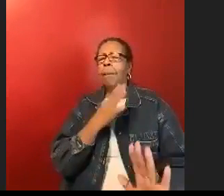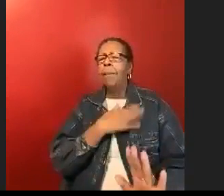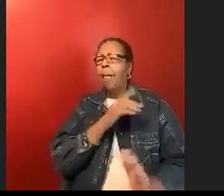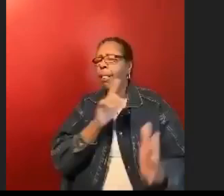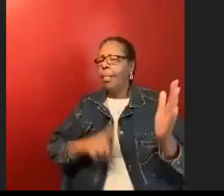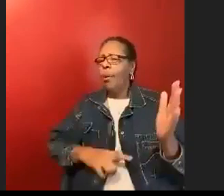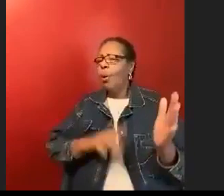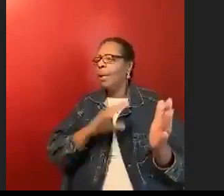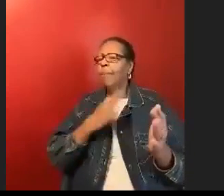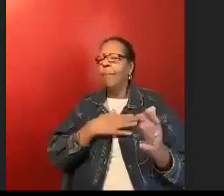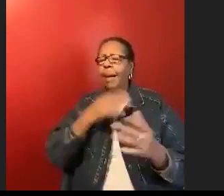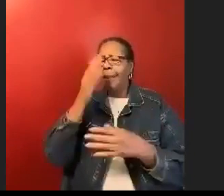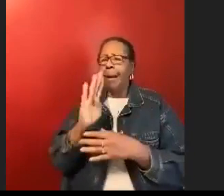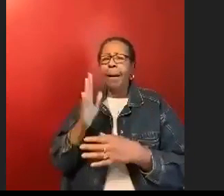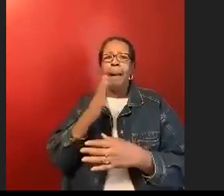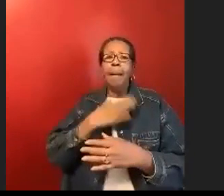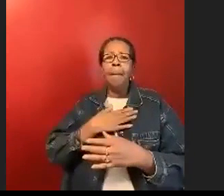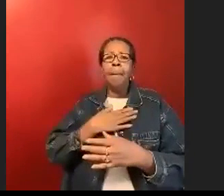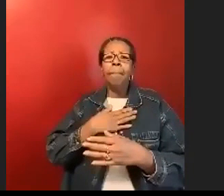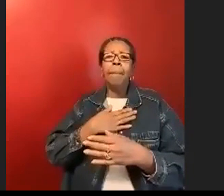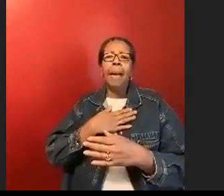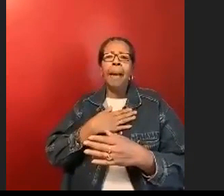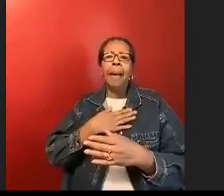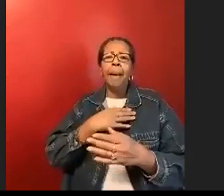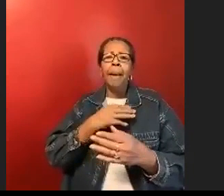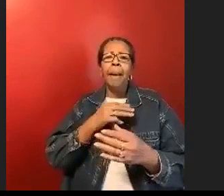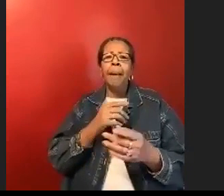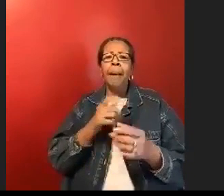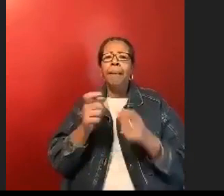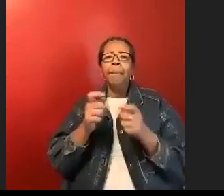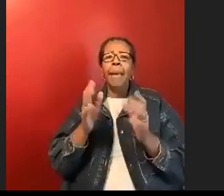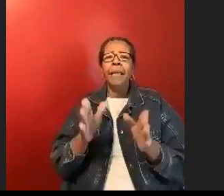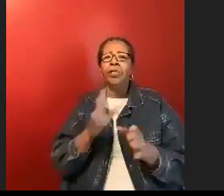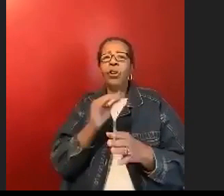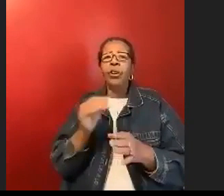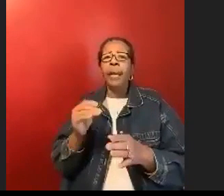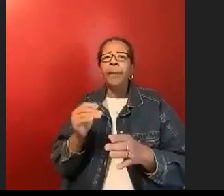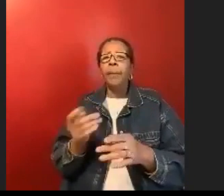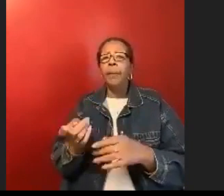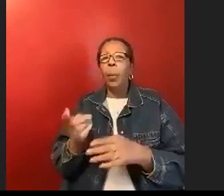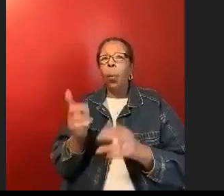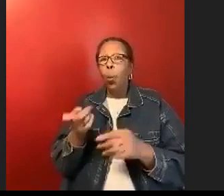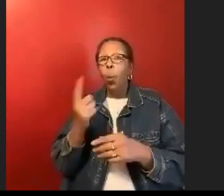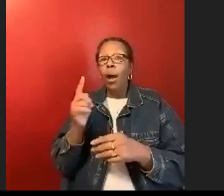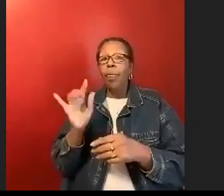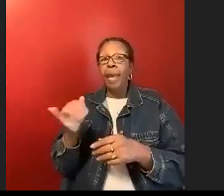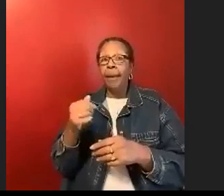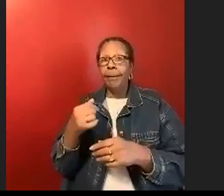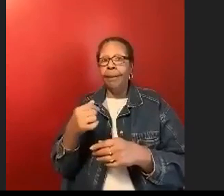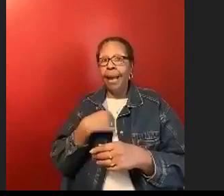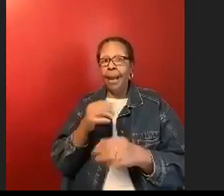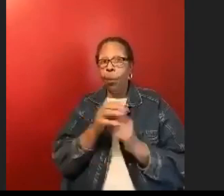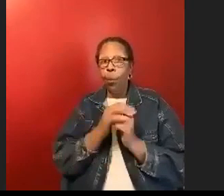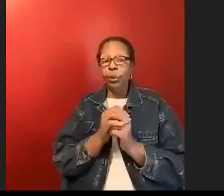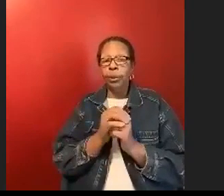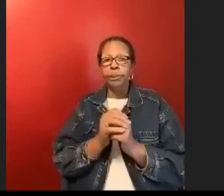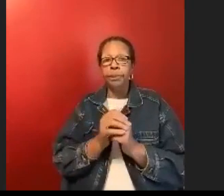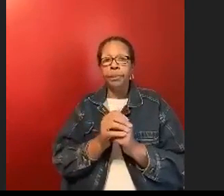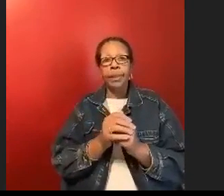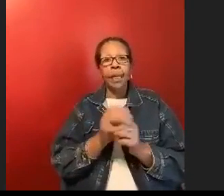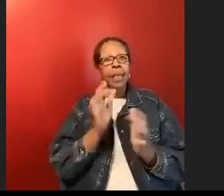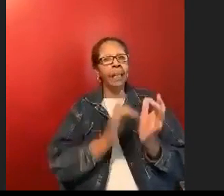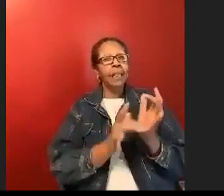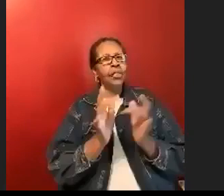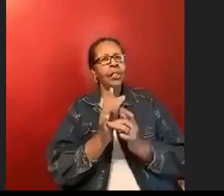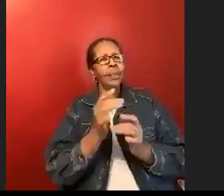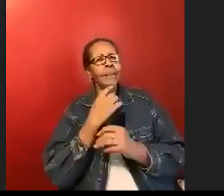master and the one that I worship. So Jesus says to him, have you believed because you